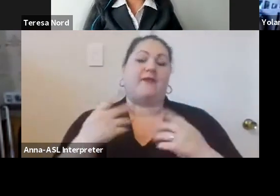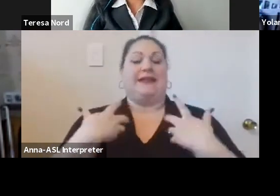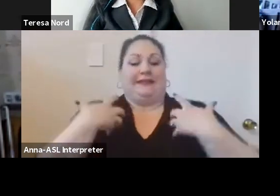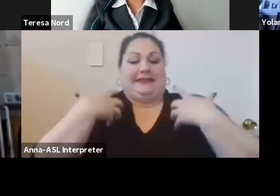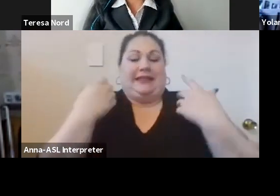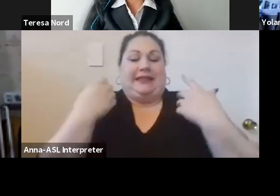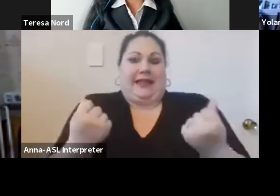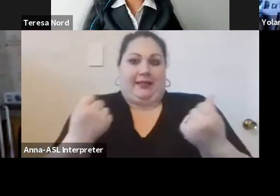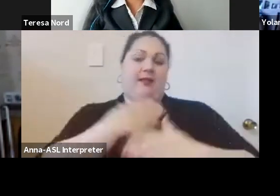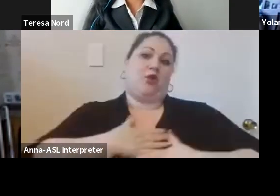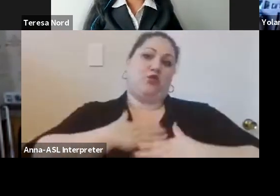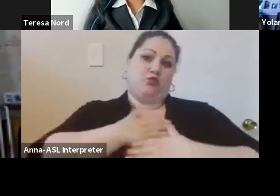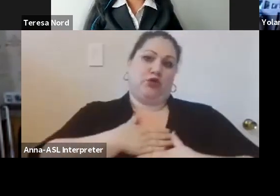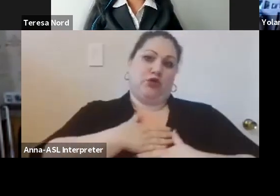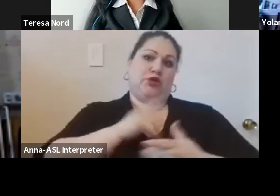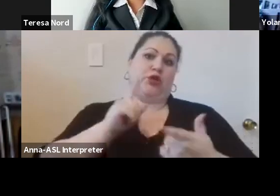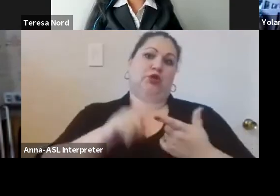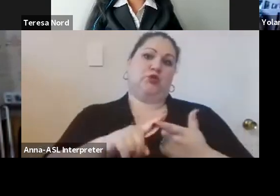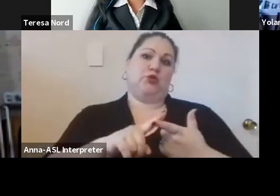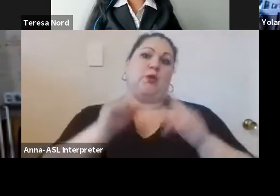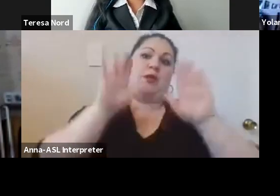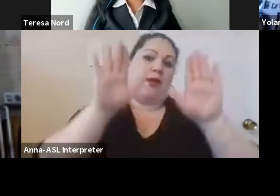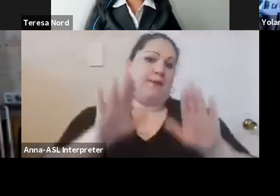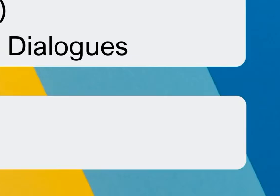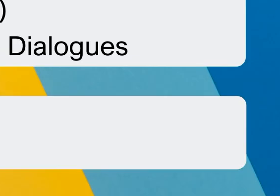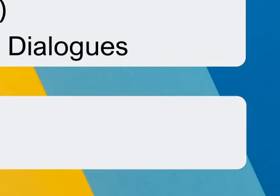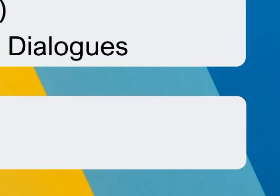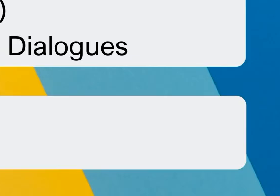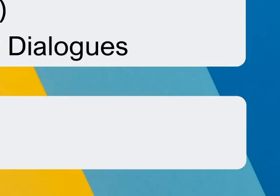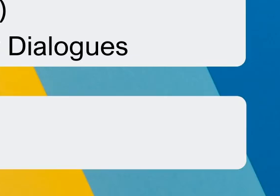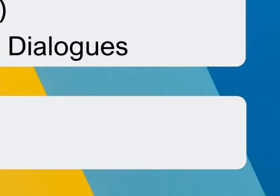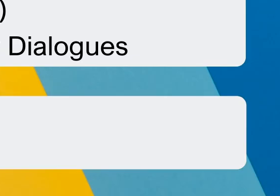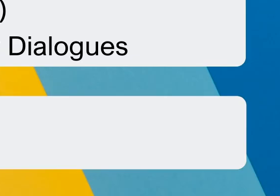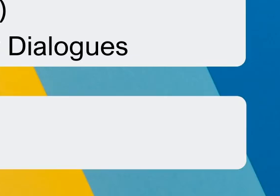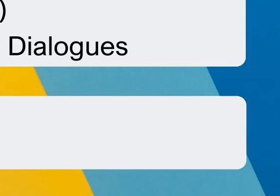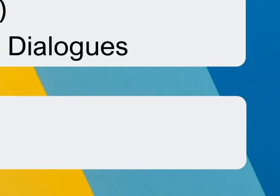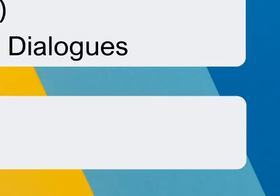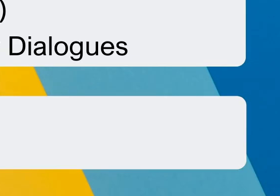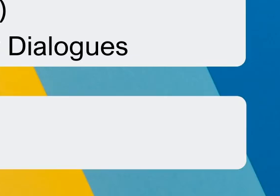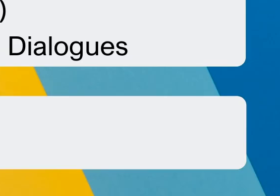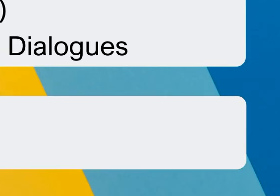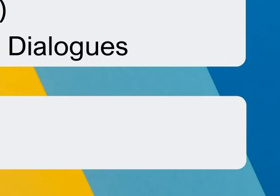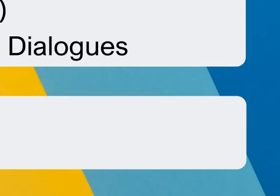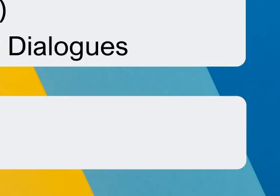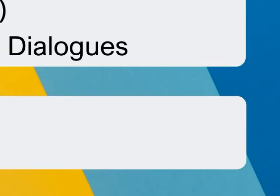to our amazing panel this afternoon. Thank you for joining us. Thank you.